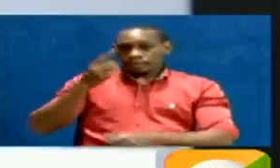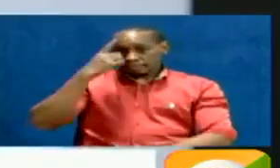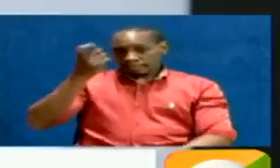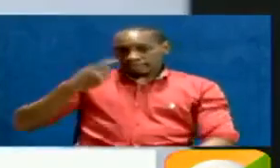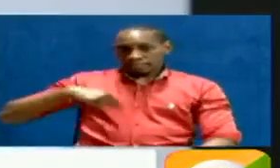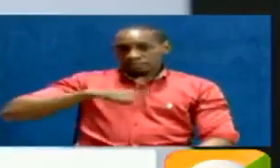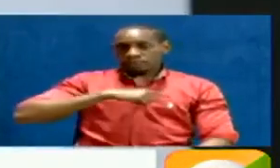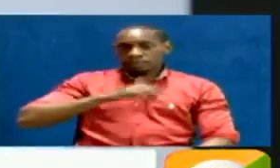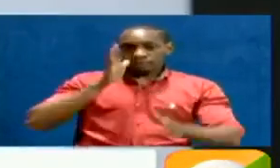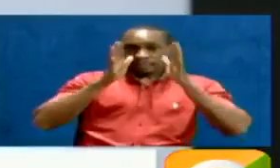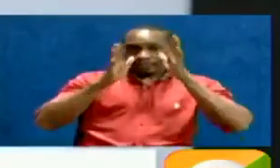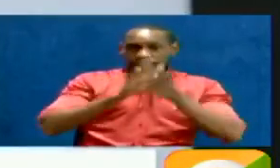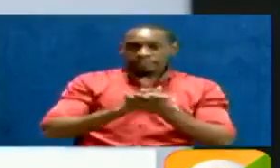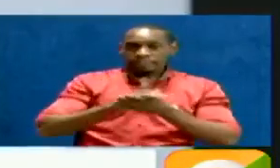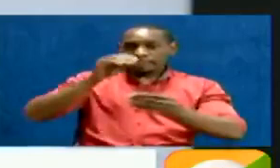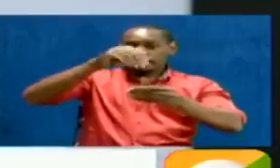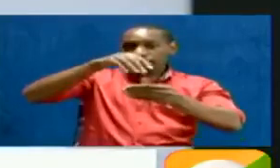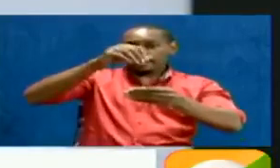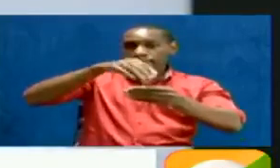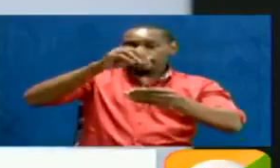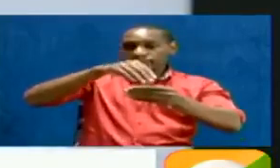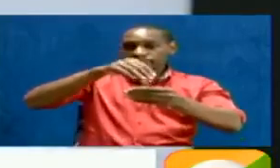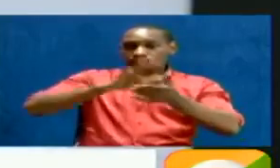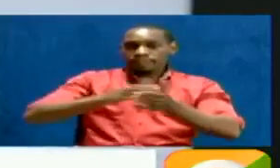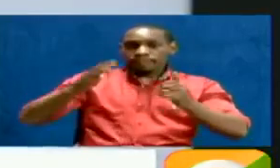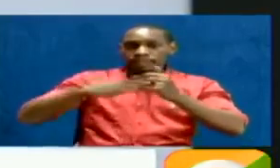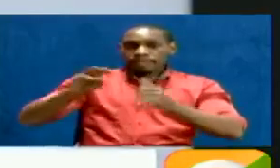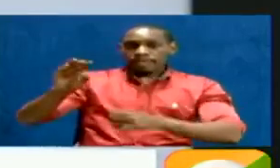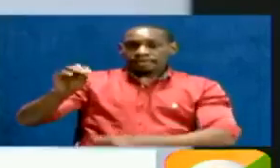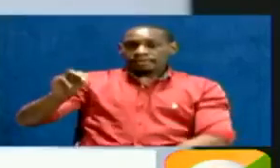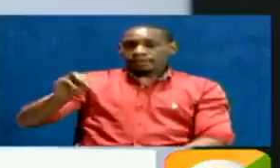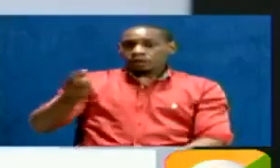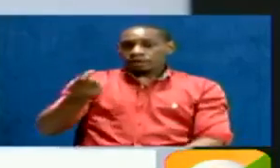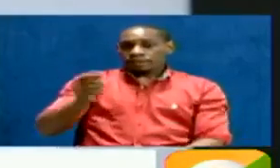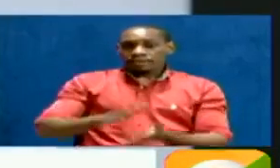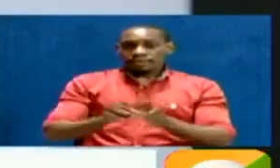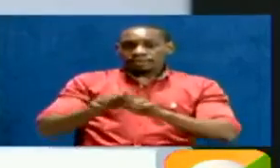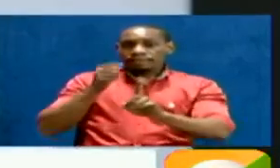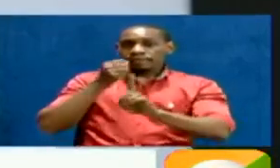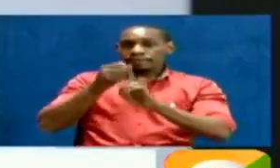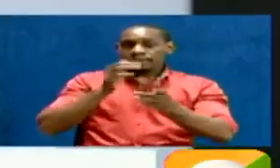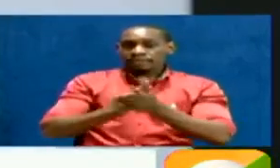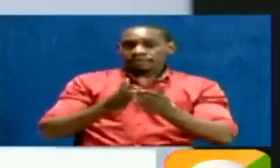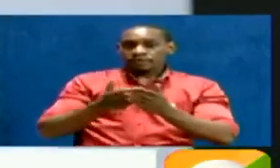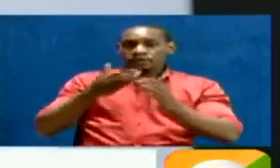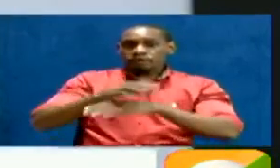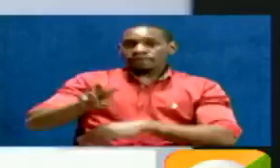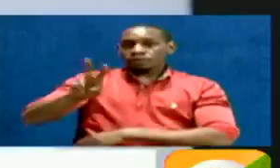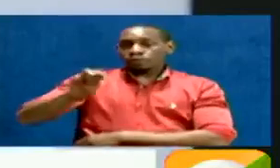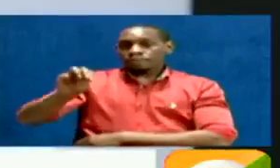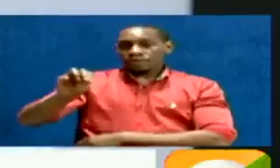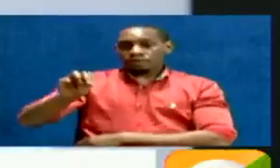Zetu initiative has invested 90 million Kenya shillings and impacted more than 2